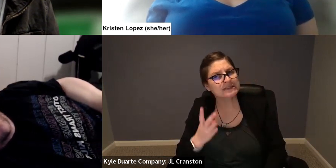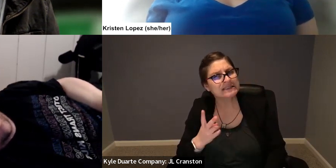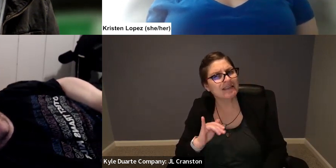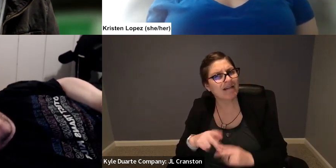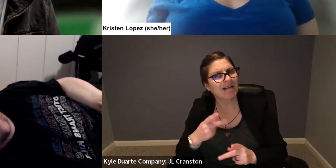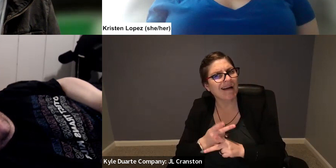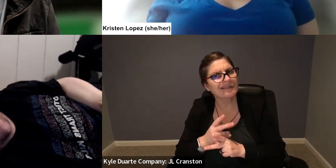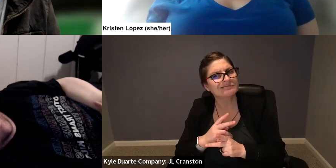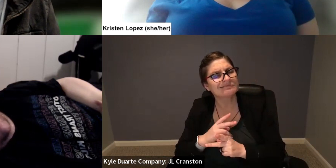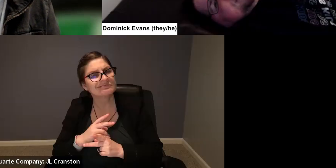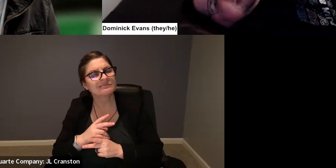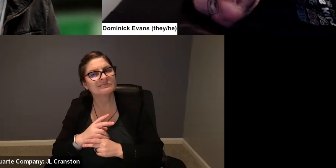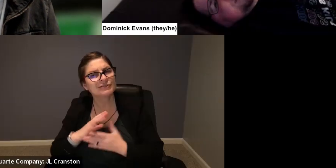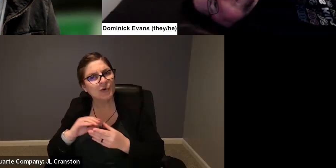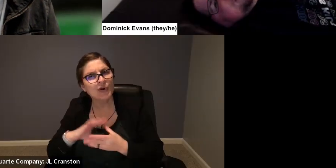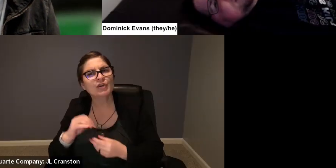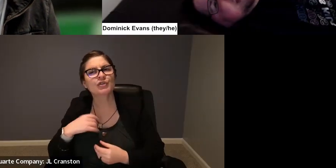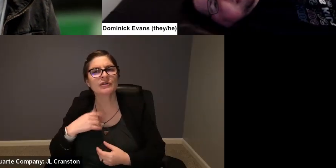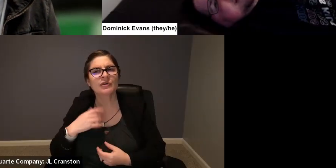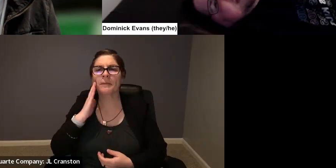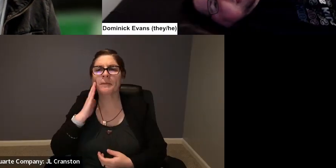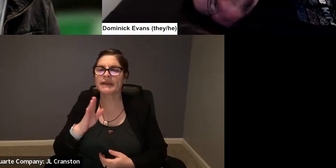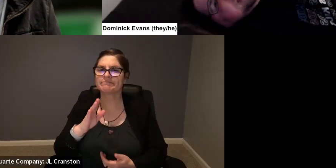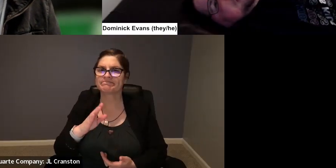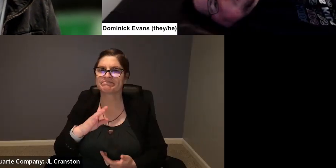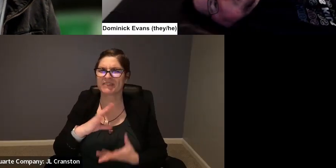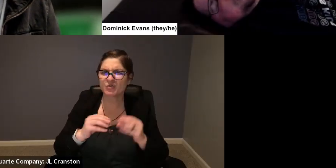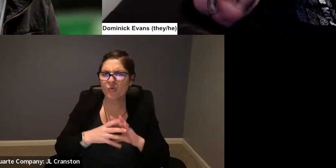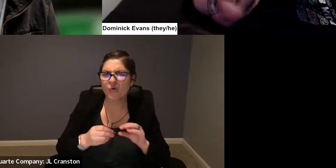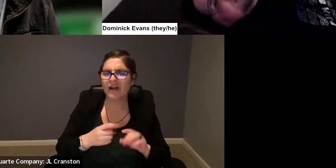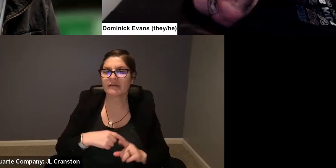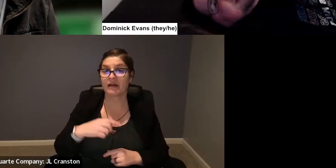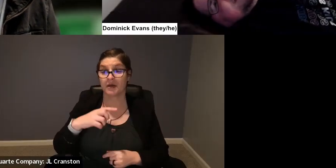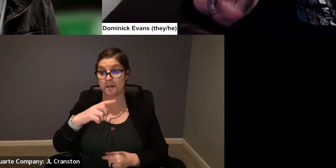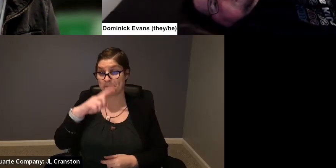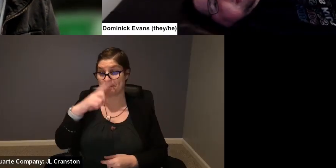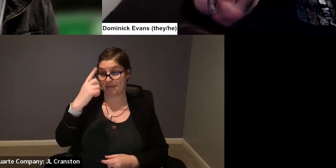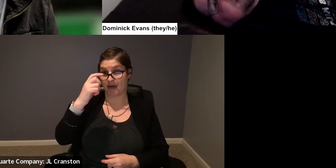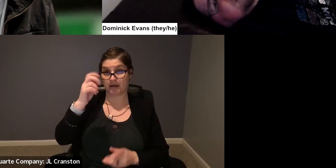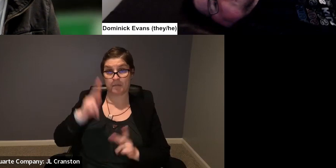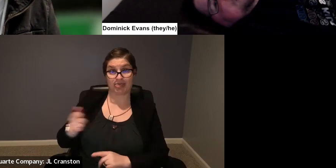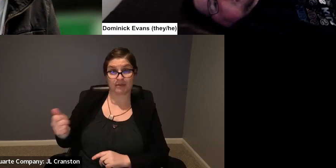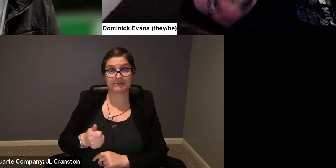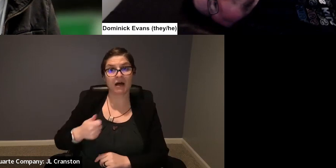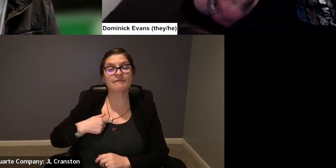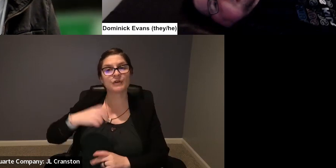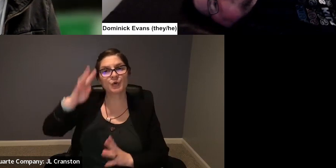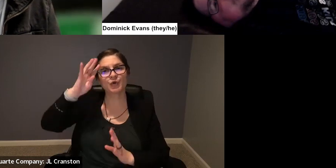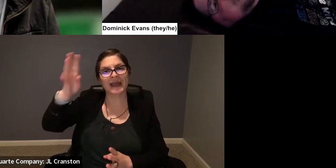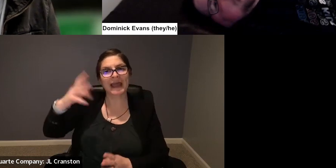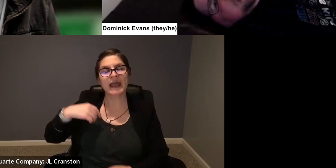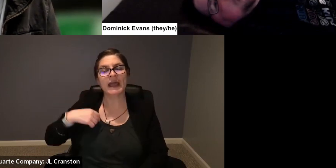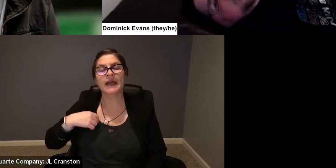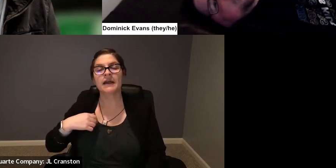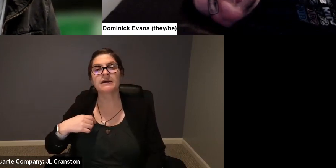you'll catch one from a Black person that's a creator who happens to be disabled. Ava DuVernay's show, Queen